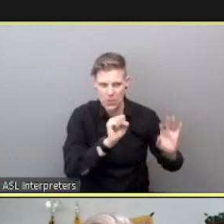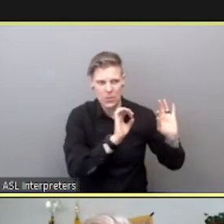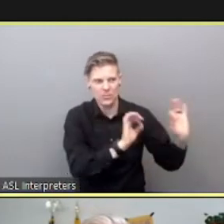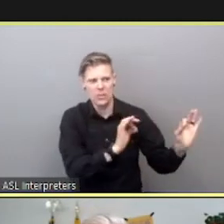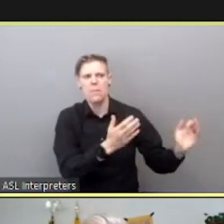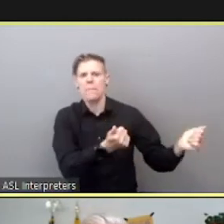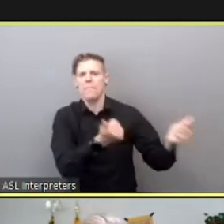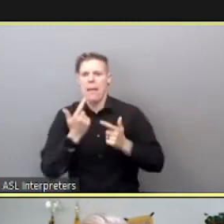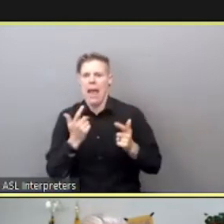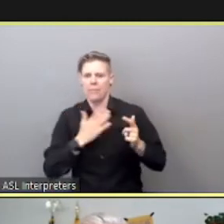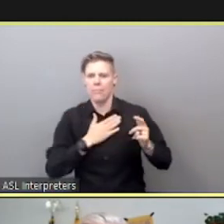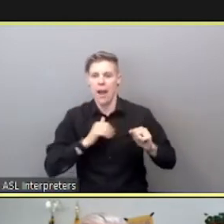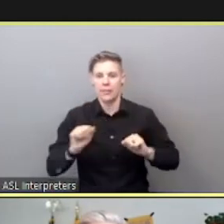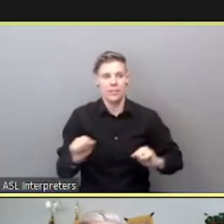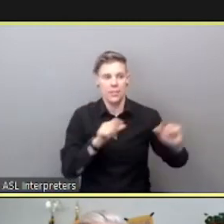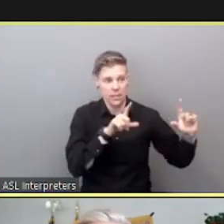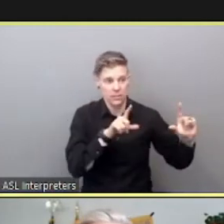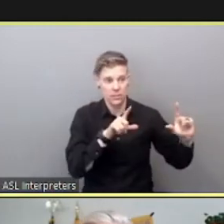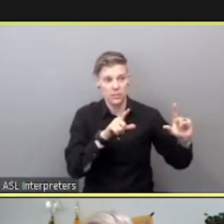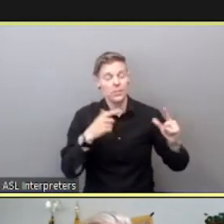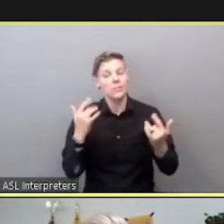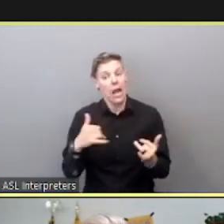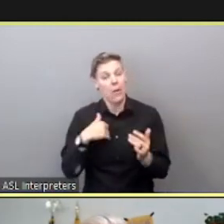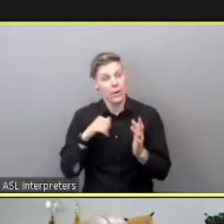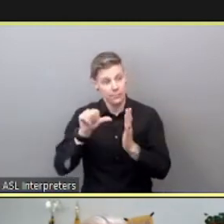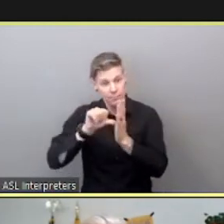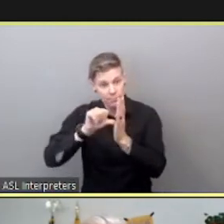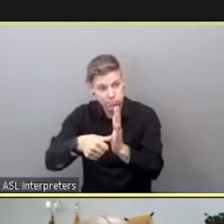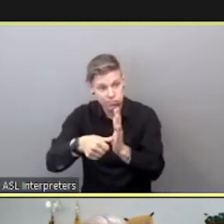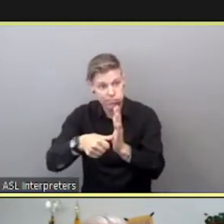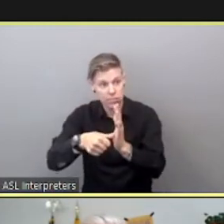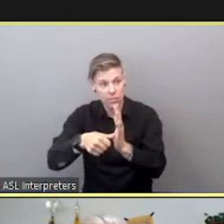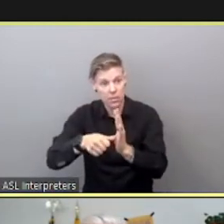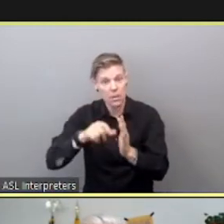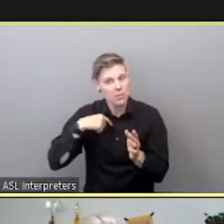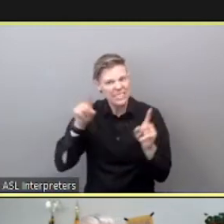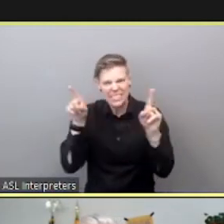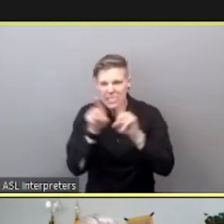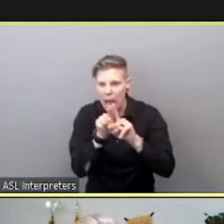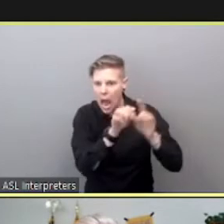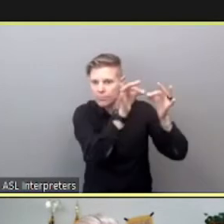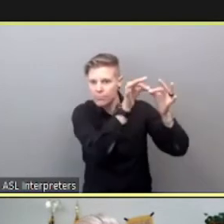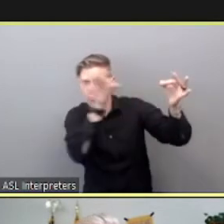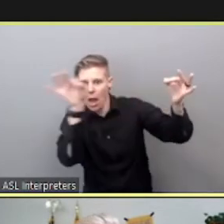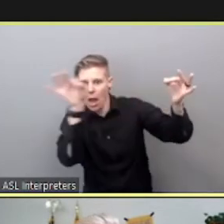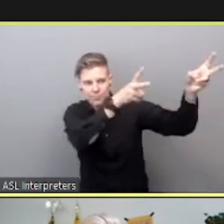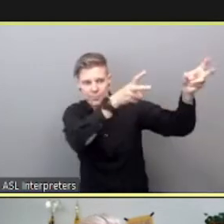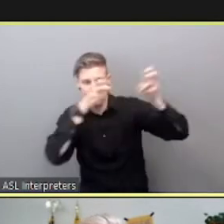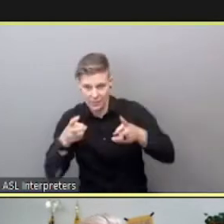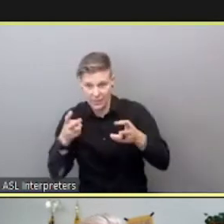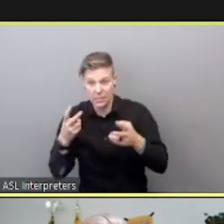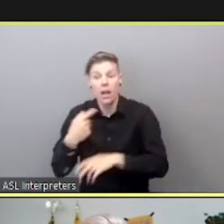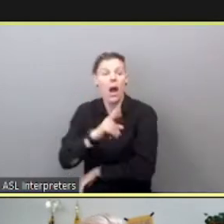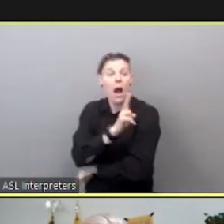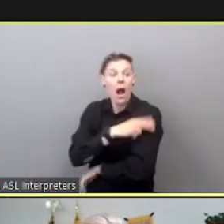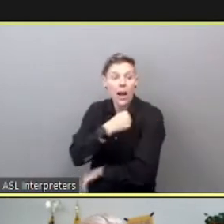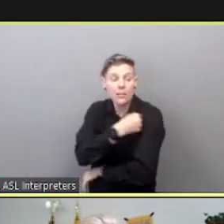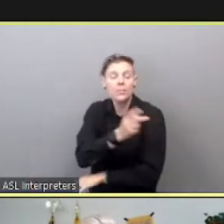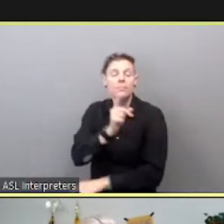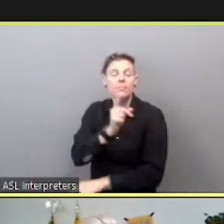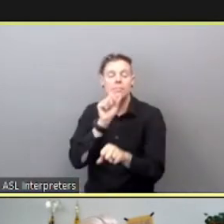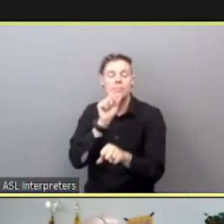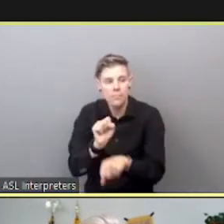well. We have hospitals who turned away over 70 requests for